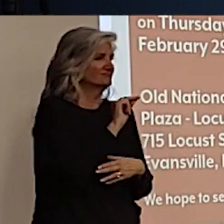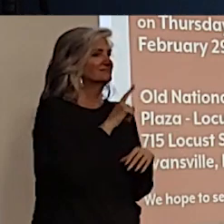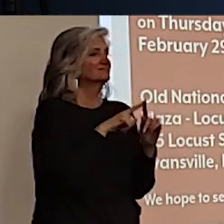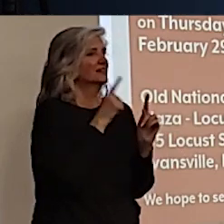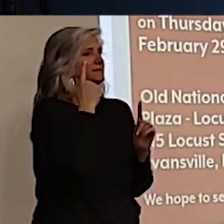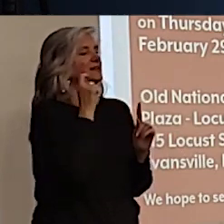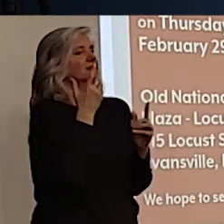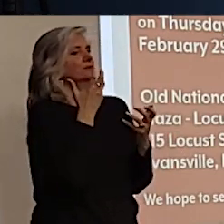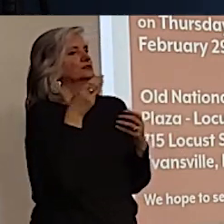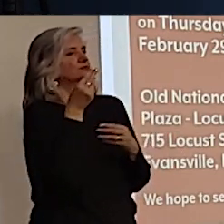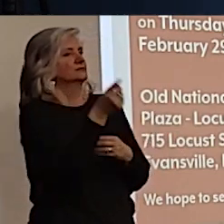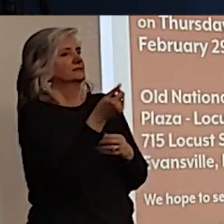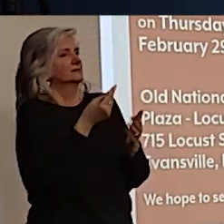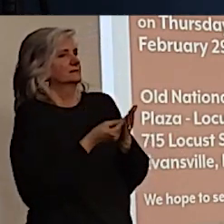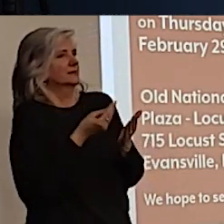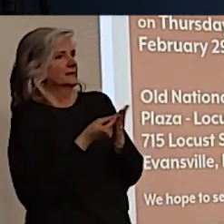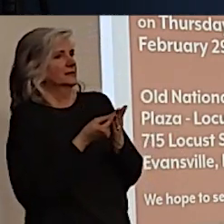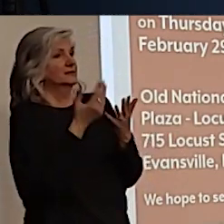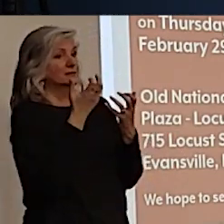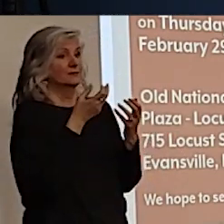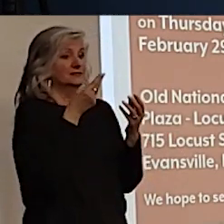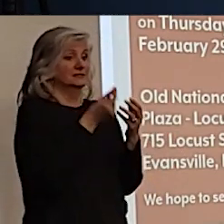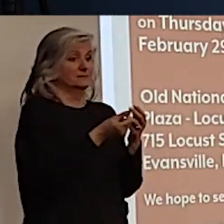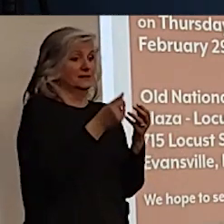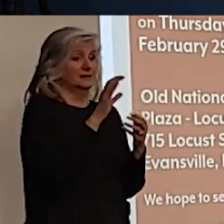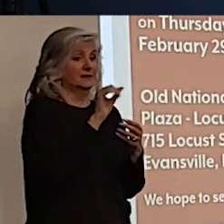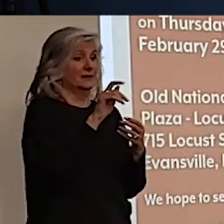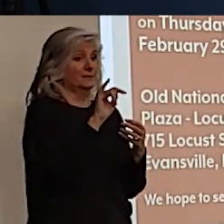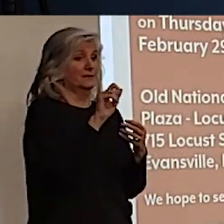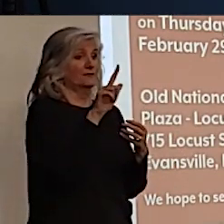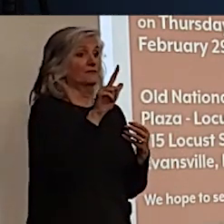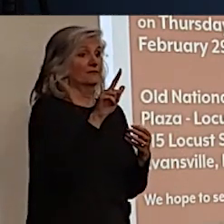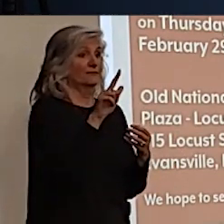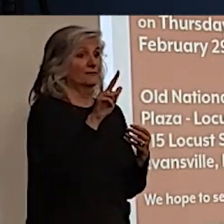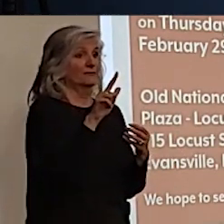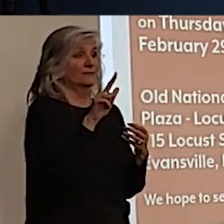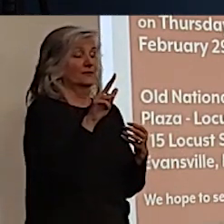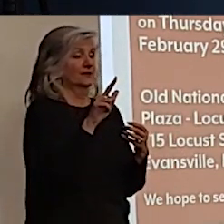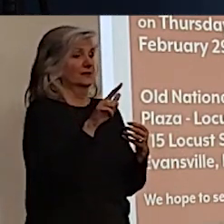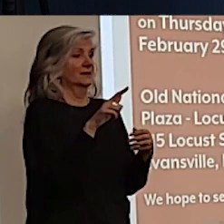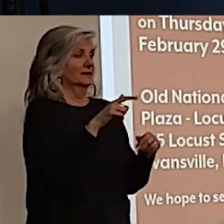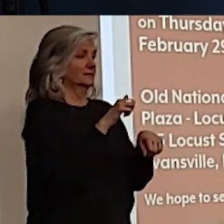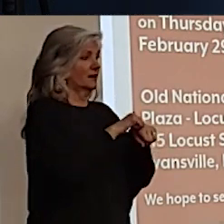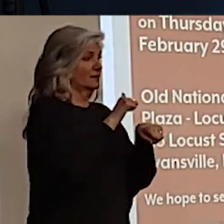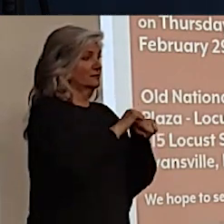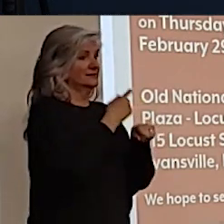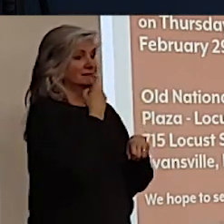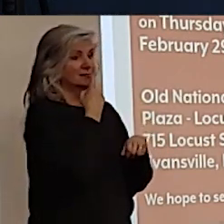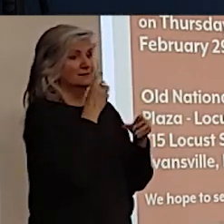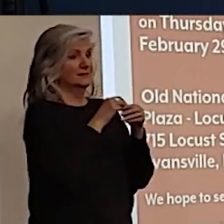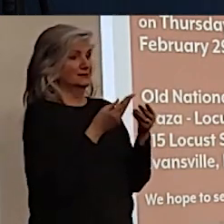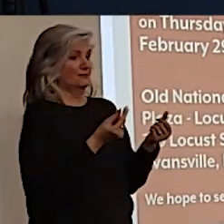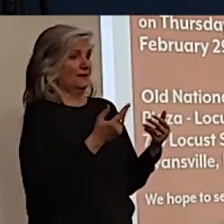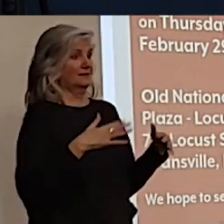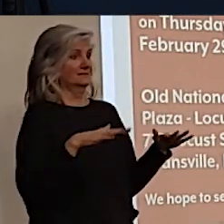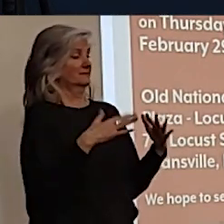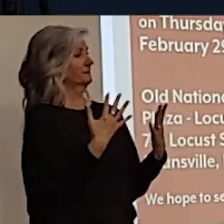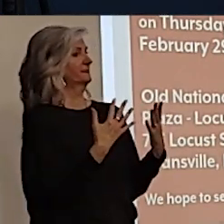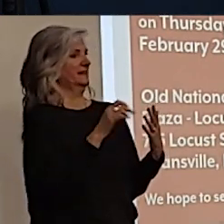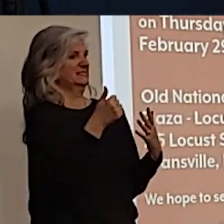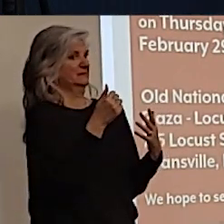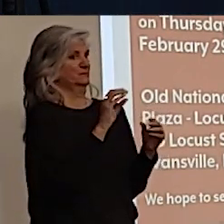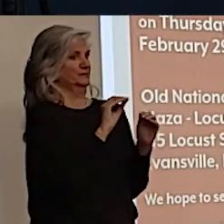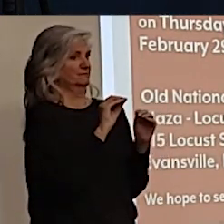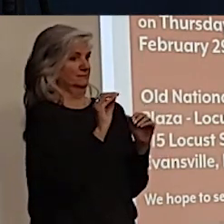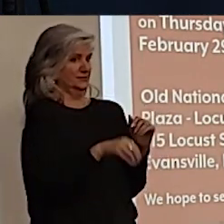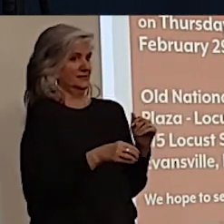but because they want to spend money. They want to spend capital. Concrete and steel in the ground, they make 10% on, and